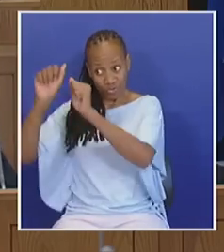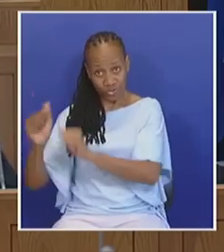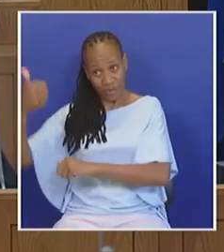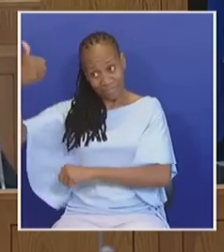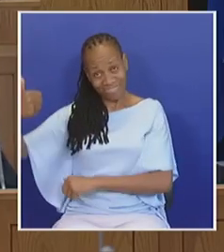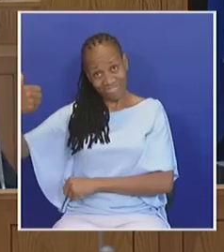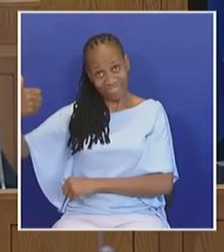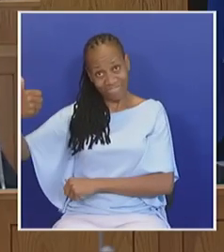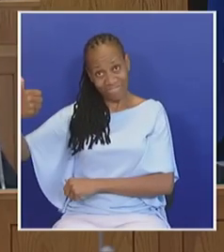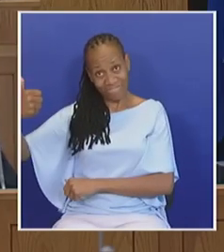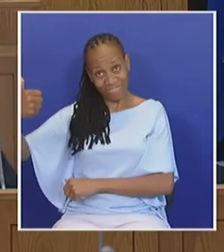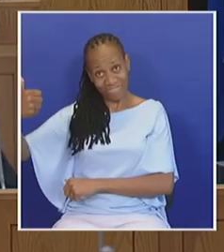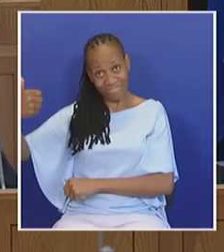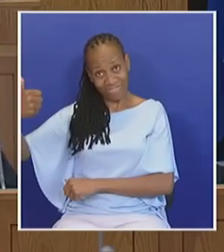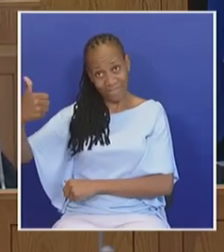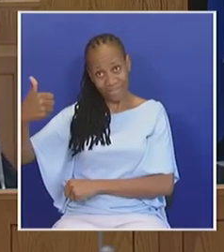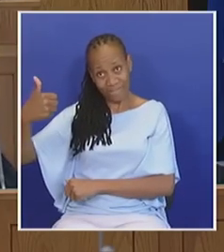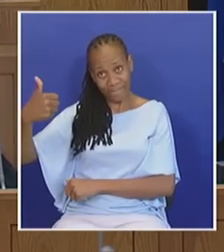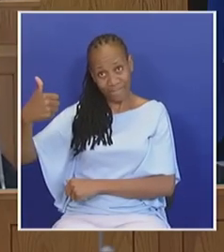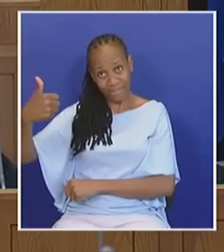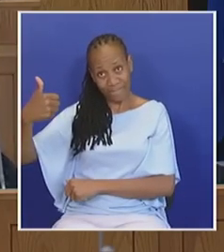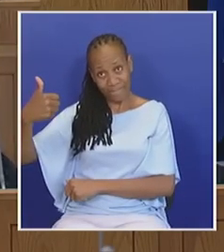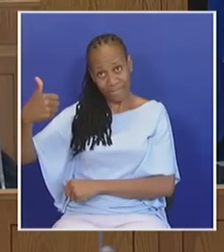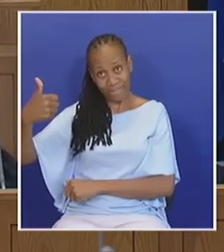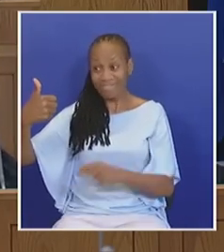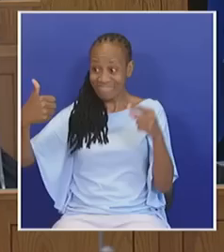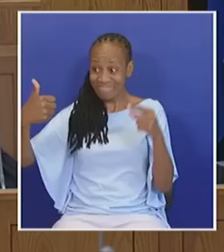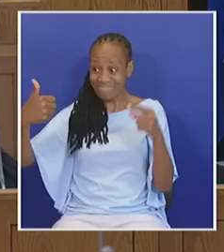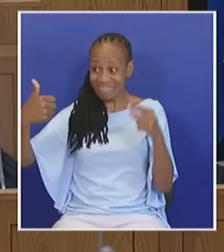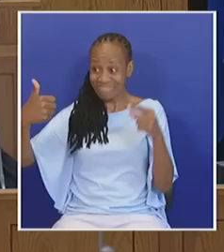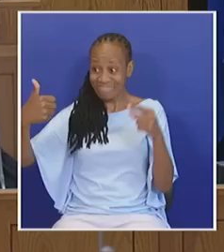must be the same member who comes and makes a ruling.